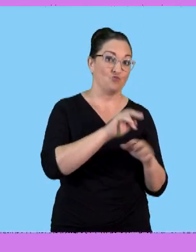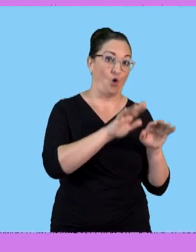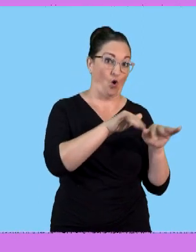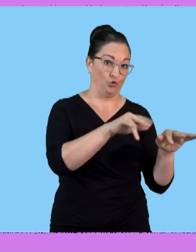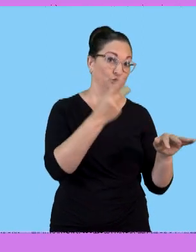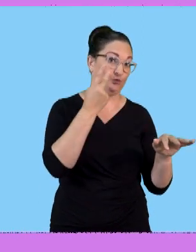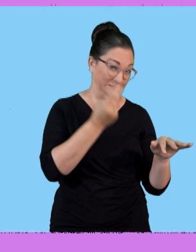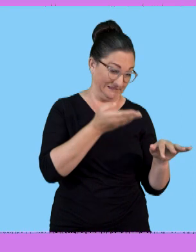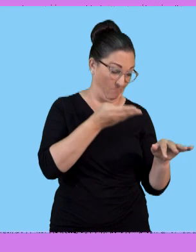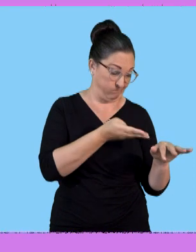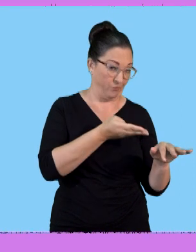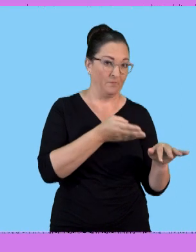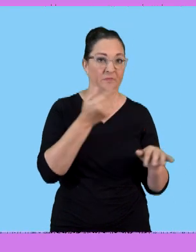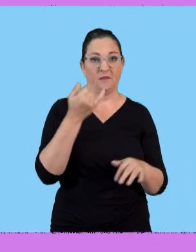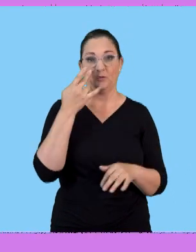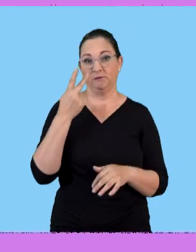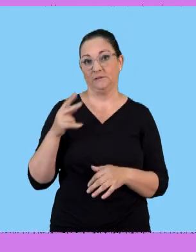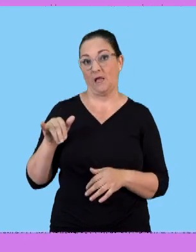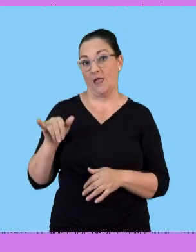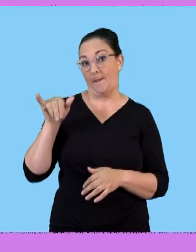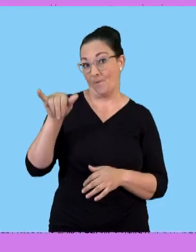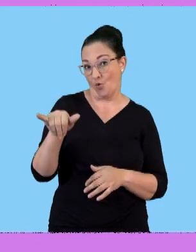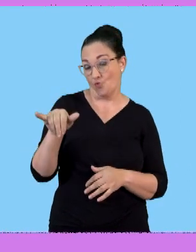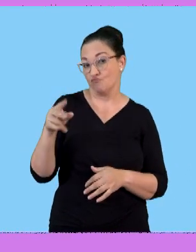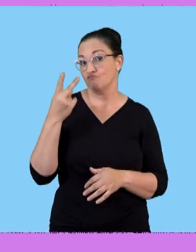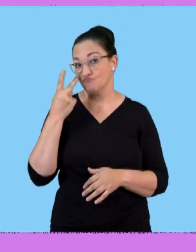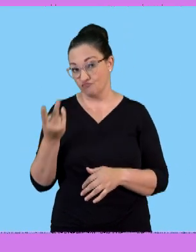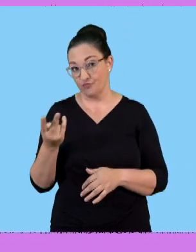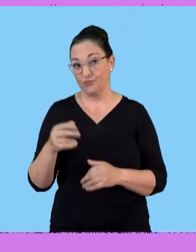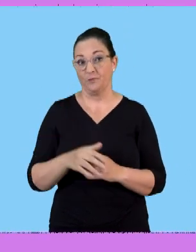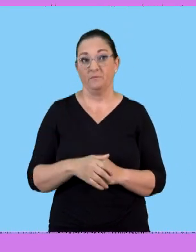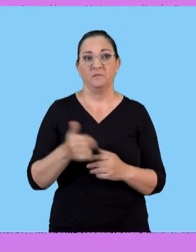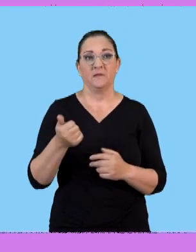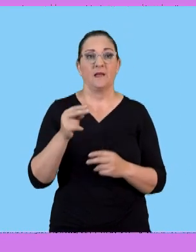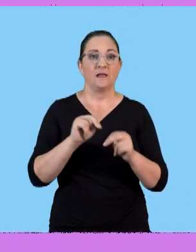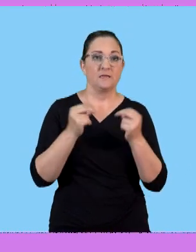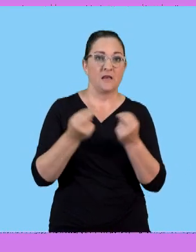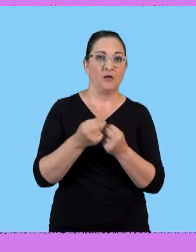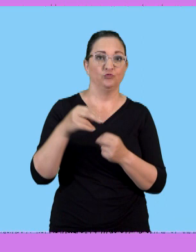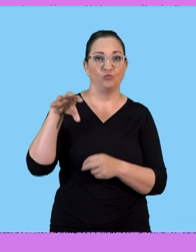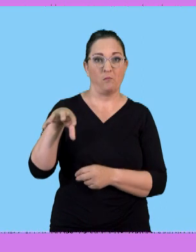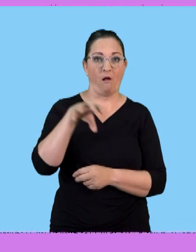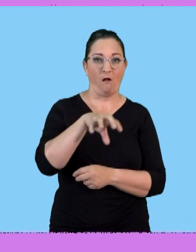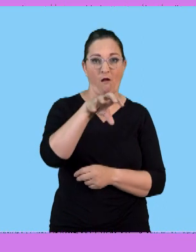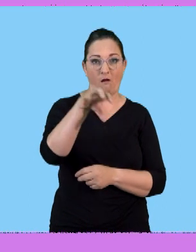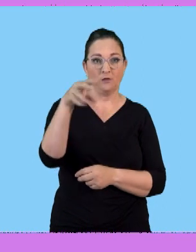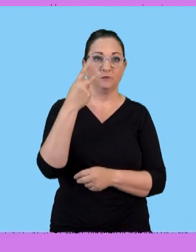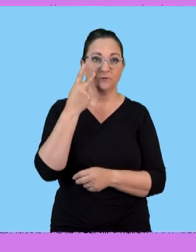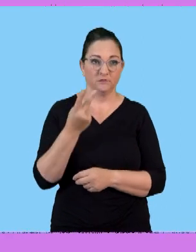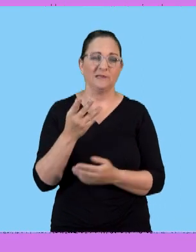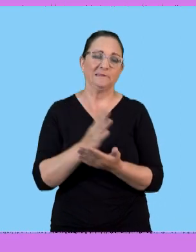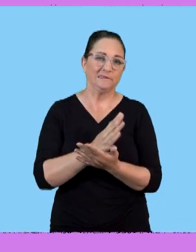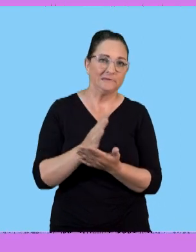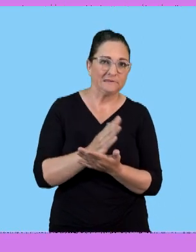have what we see, an aeroplane there, so there's an airport. We also have some national parks, as you can see, and